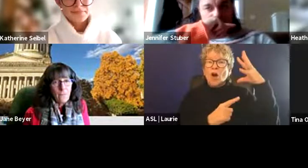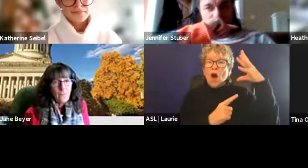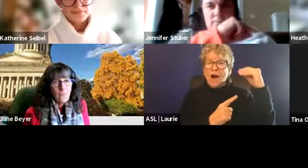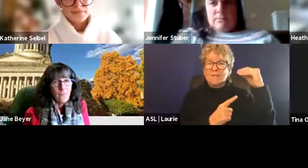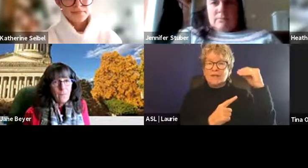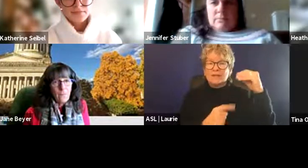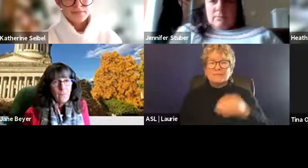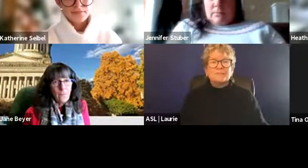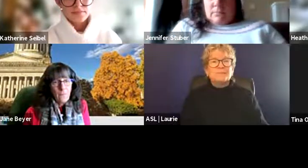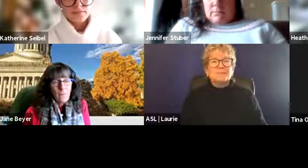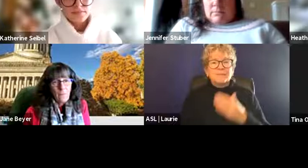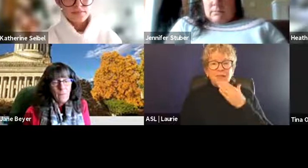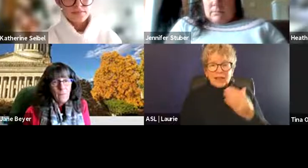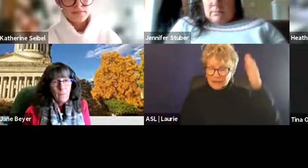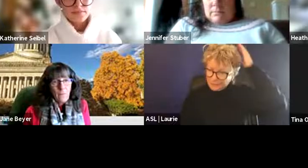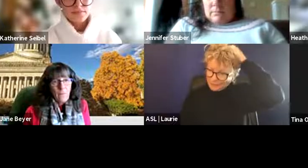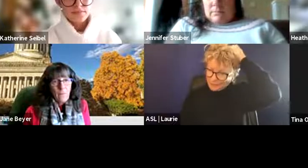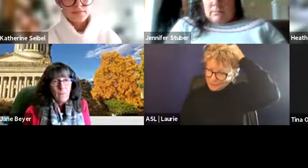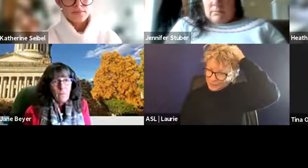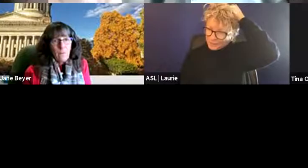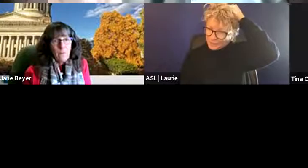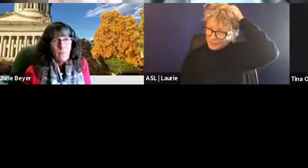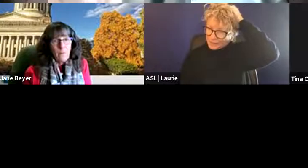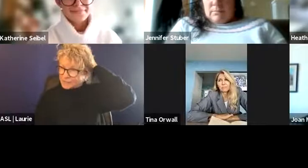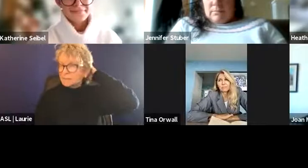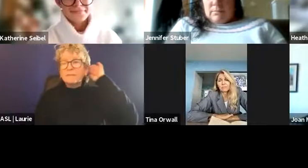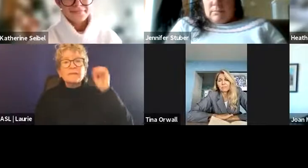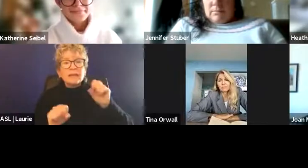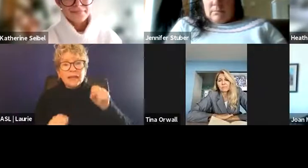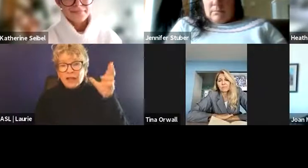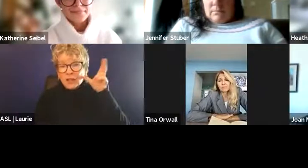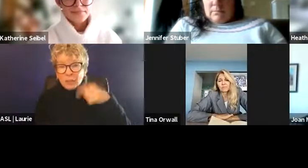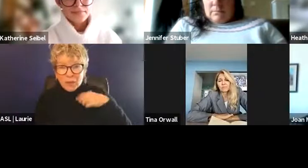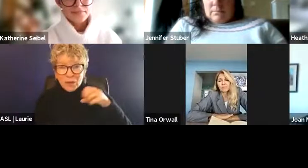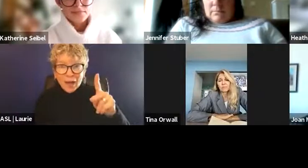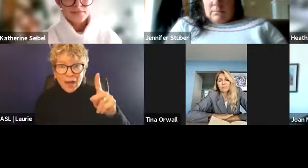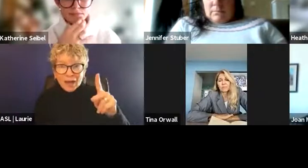Thank you. Can you hear me? Okay.